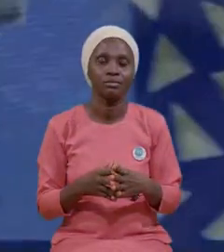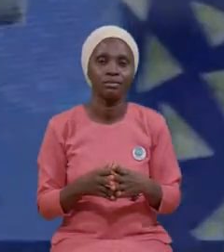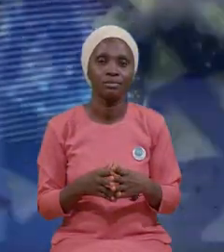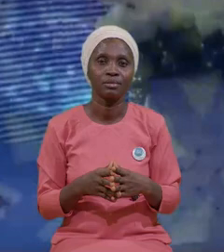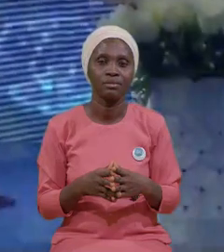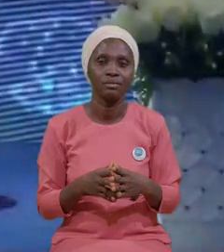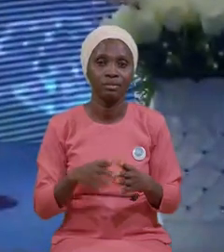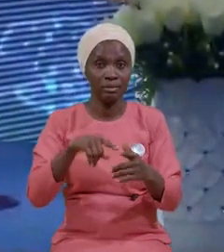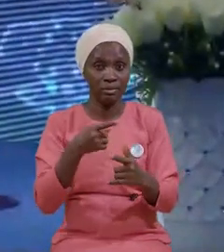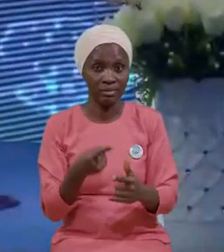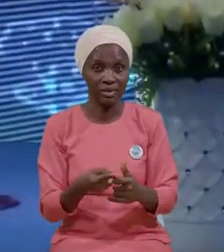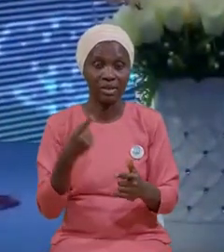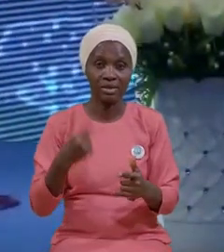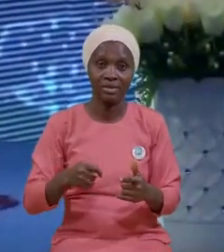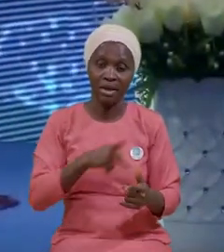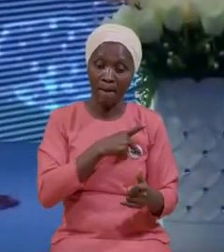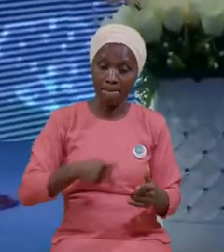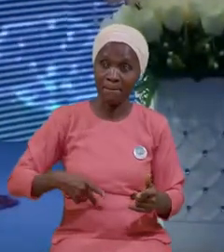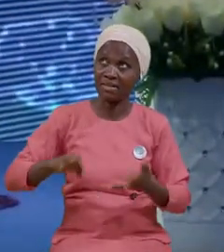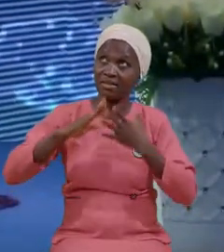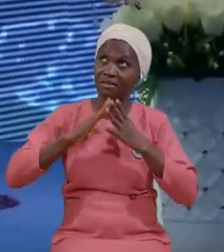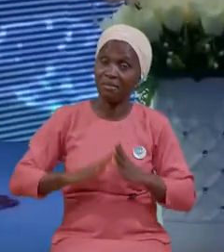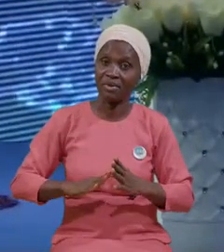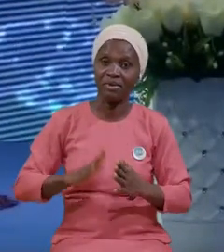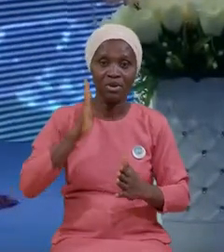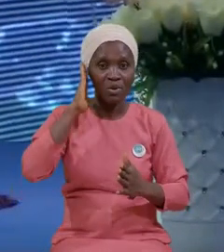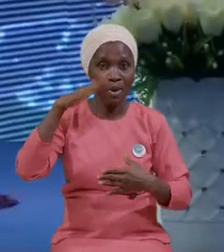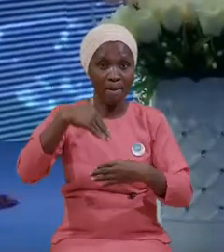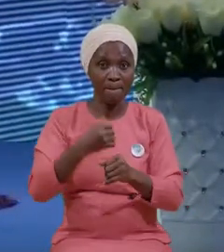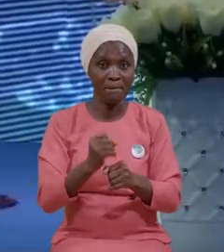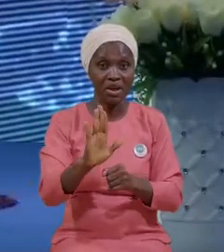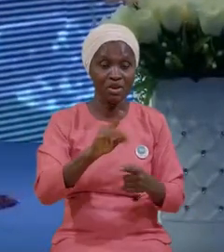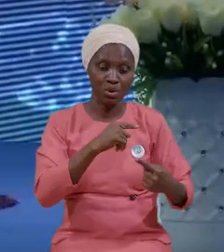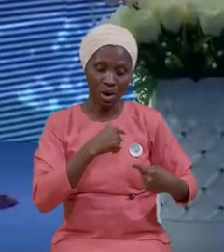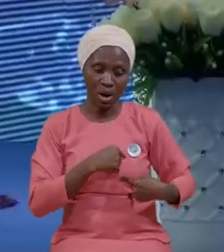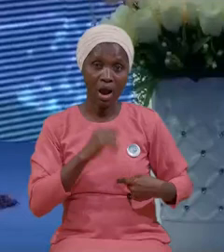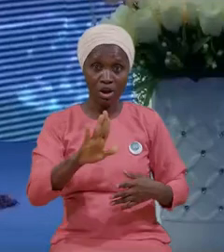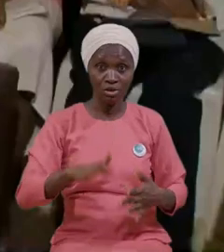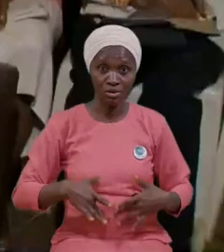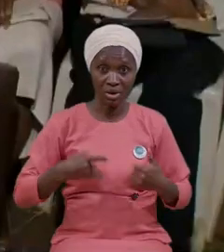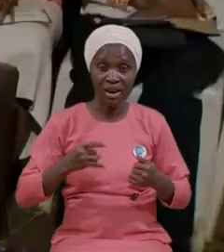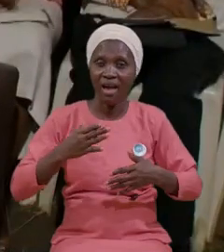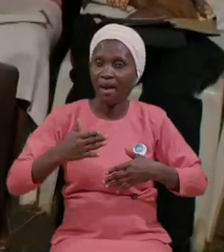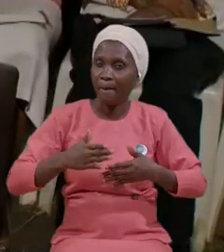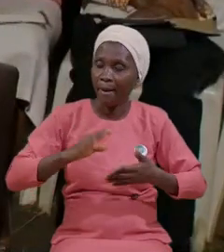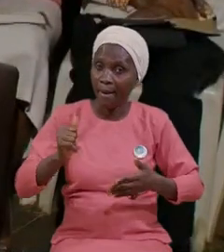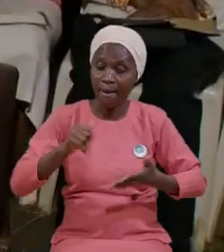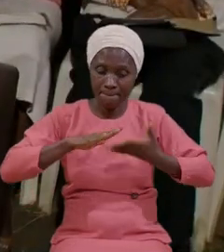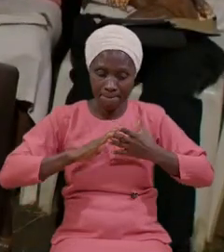And then the Prince of Peace will make your heart, your life, have peace.